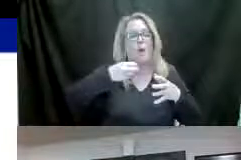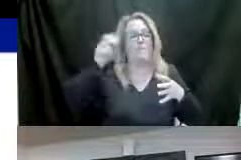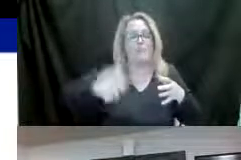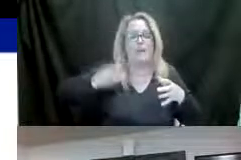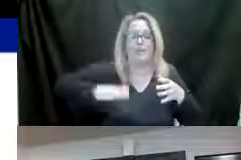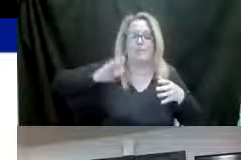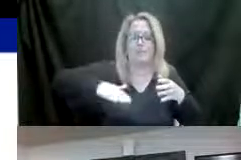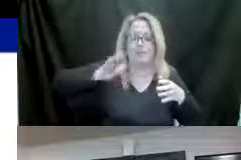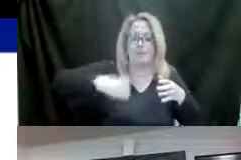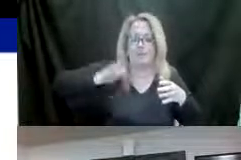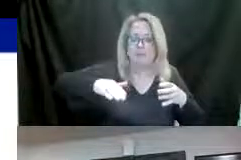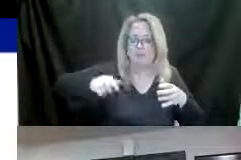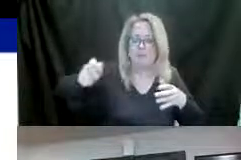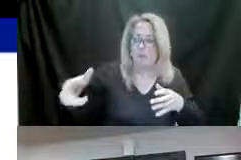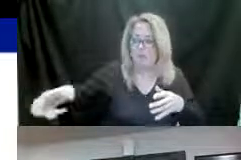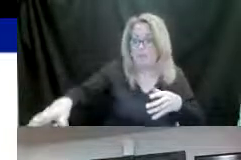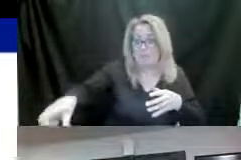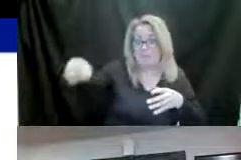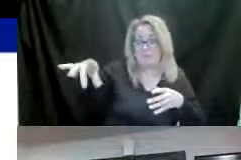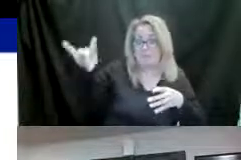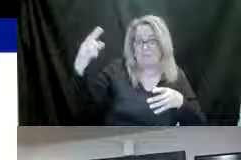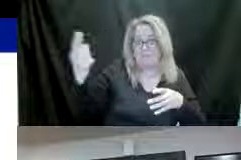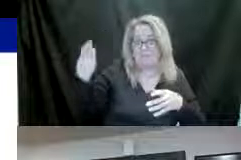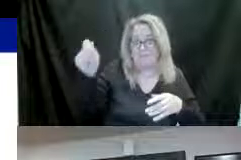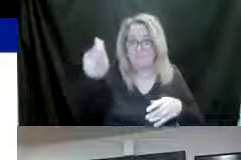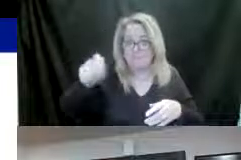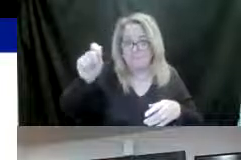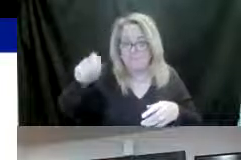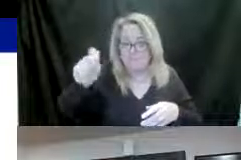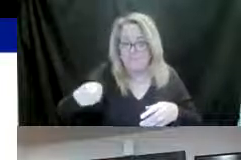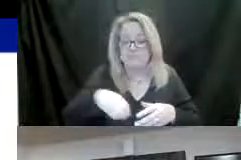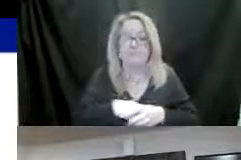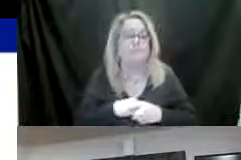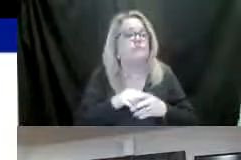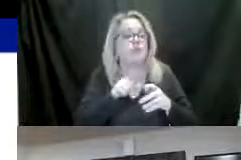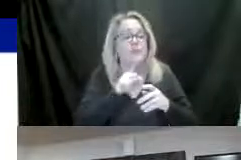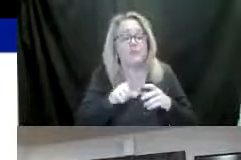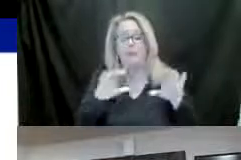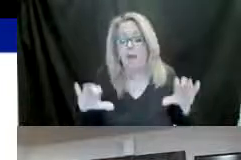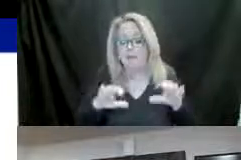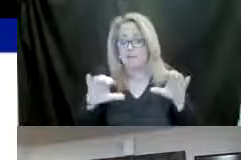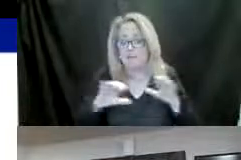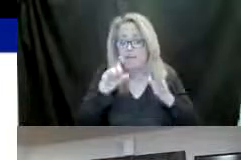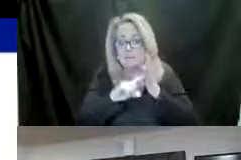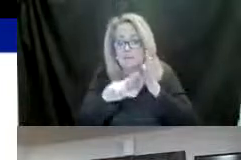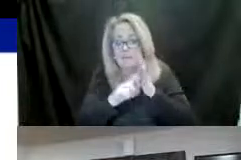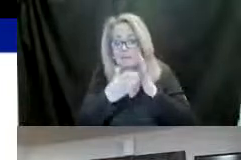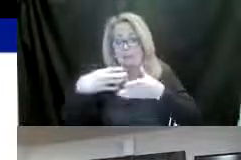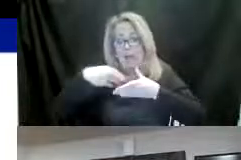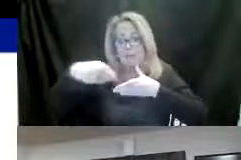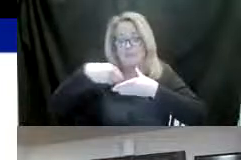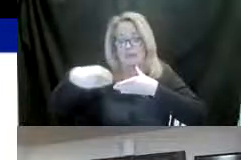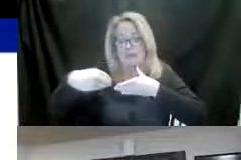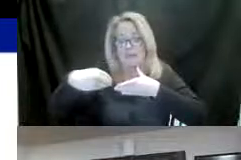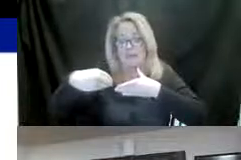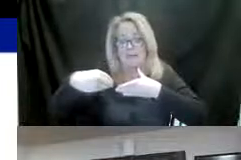on a surface, that type of thing, where they are really actively exploring things outside of their own body.